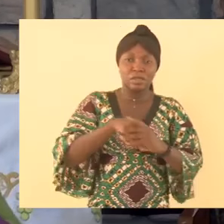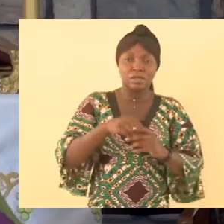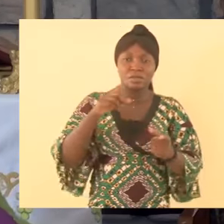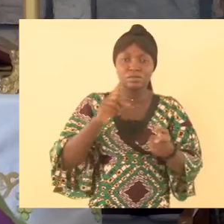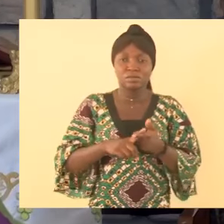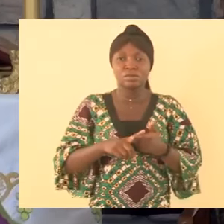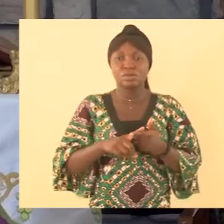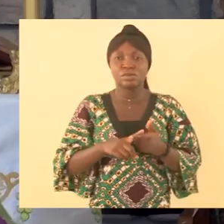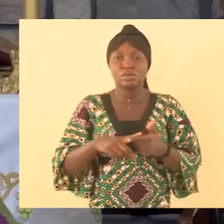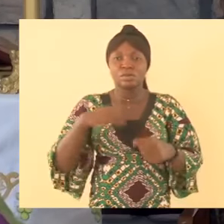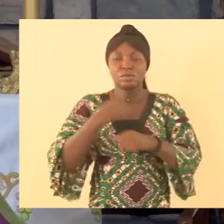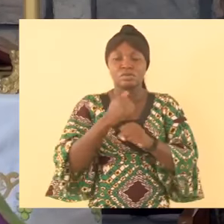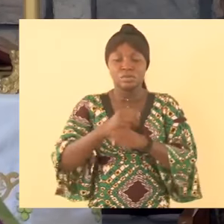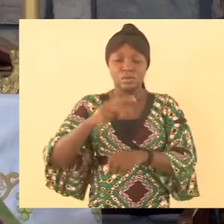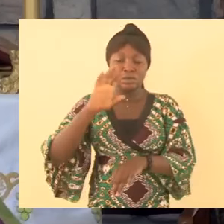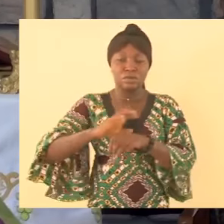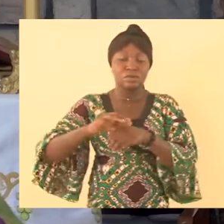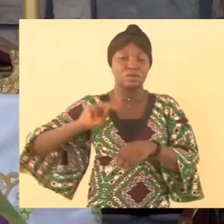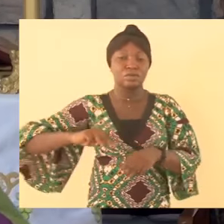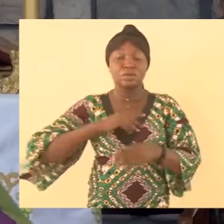that they may contribute more.